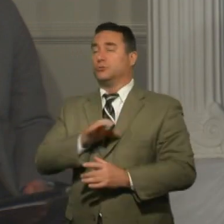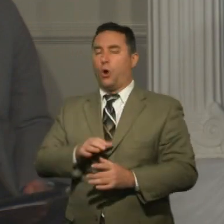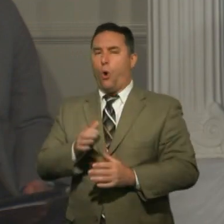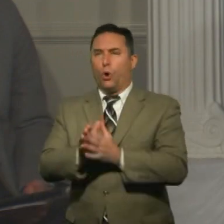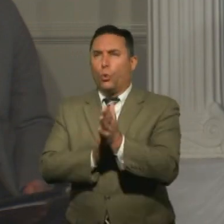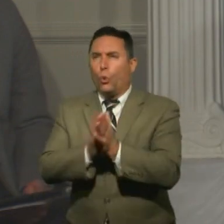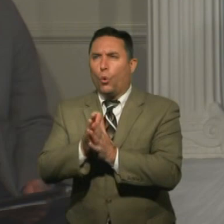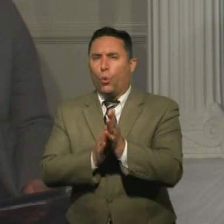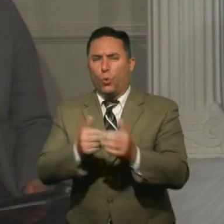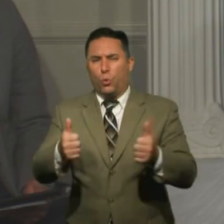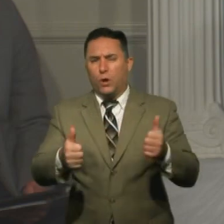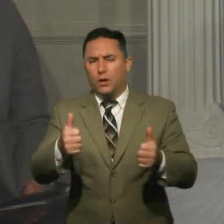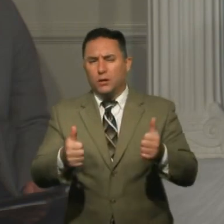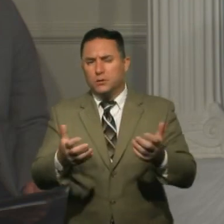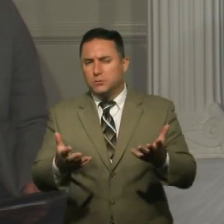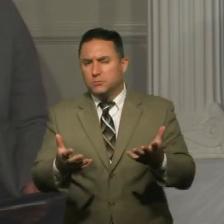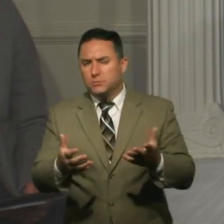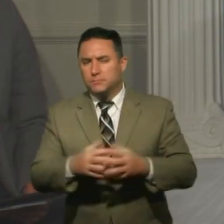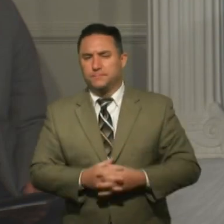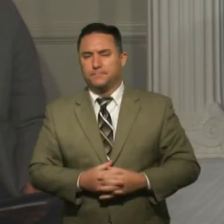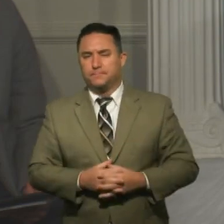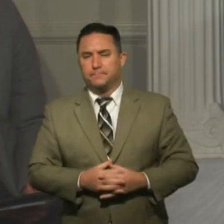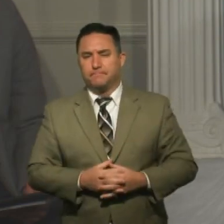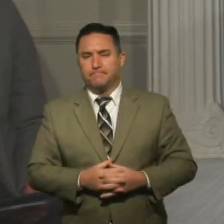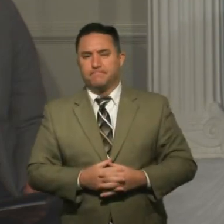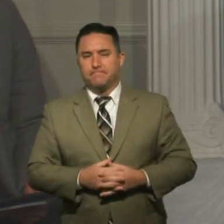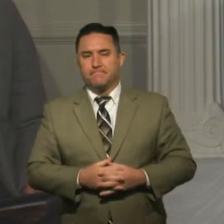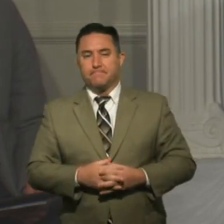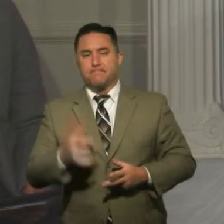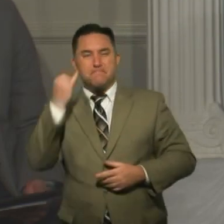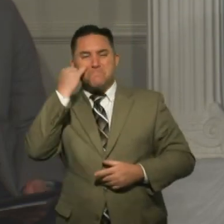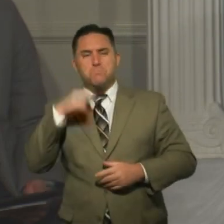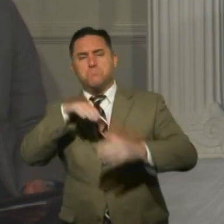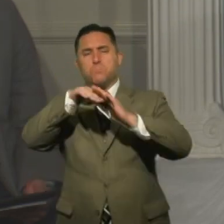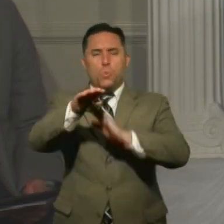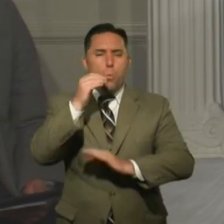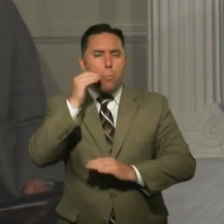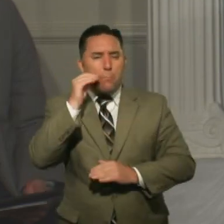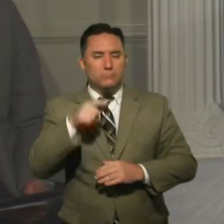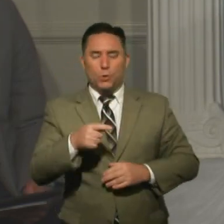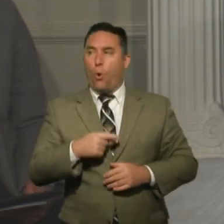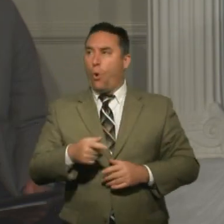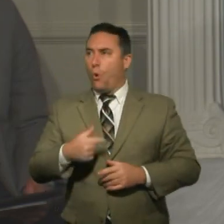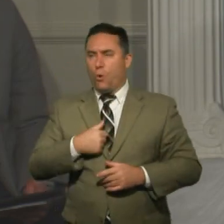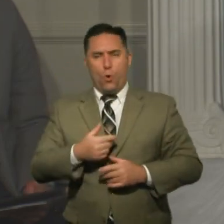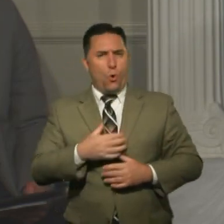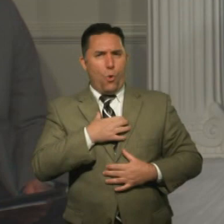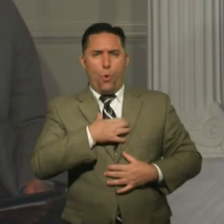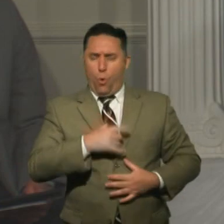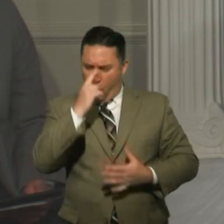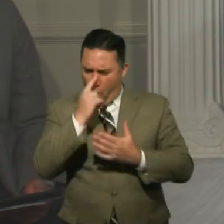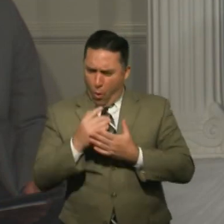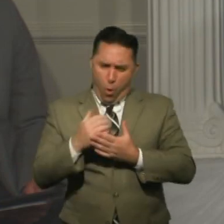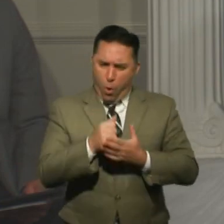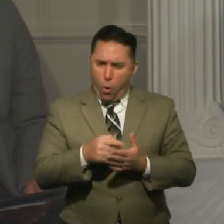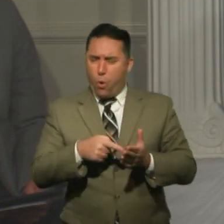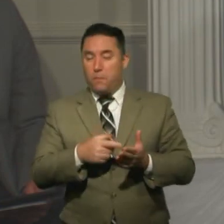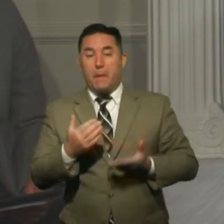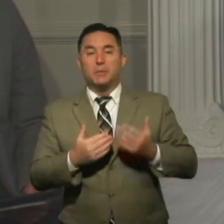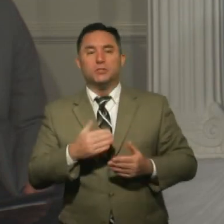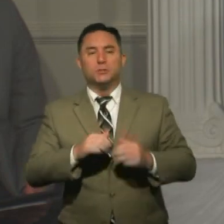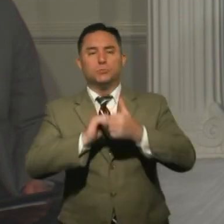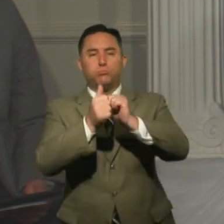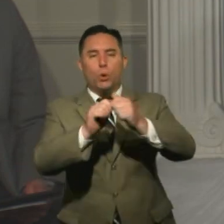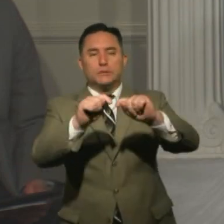passionate about it? If I walked into your home and you showed me something you're passionate about, maybe it is a